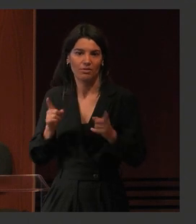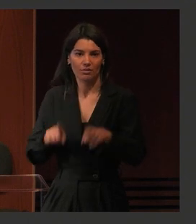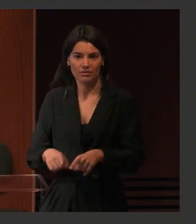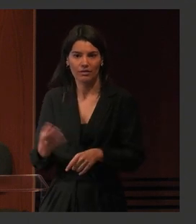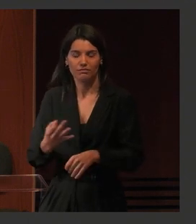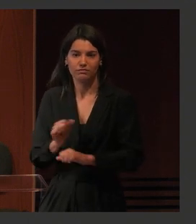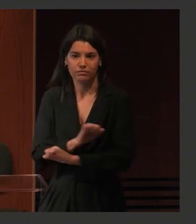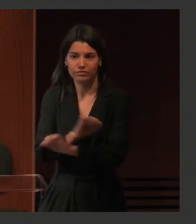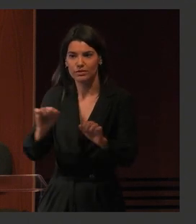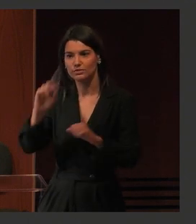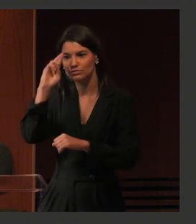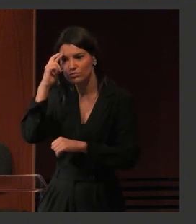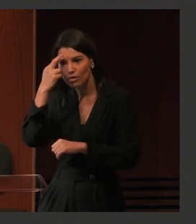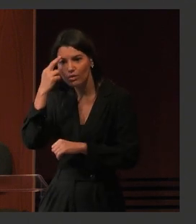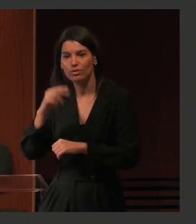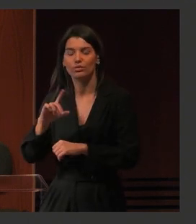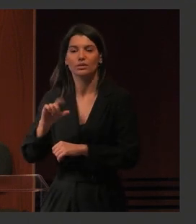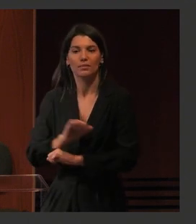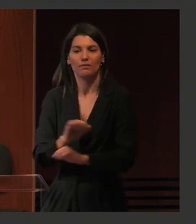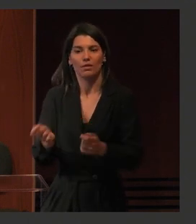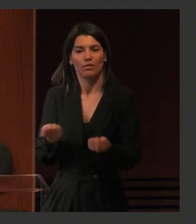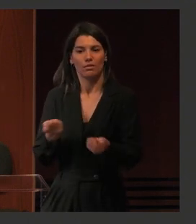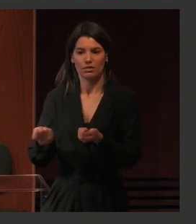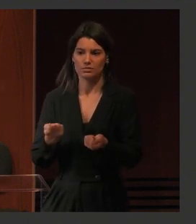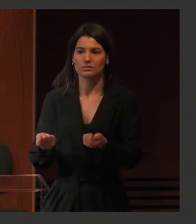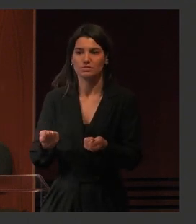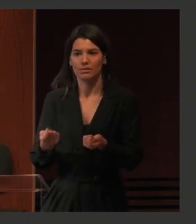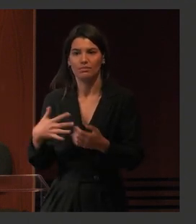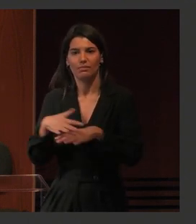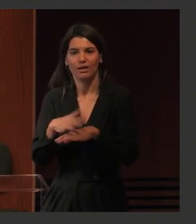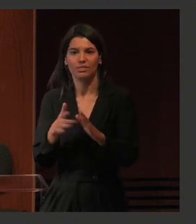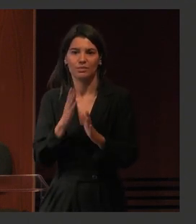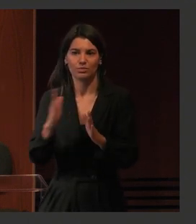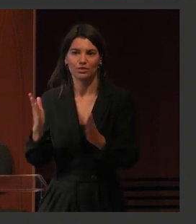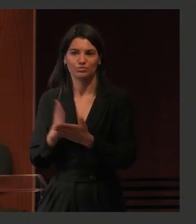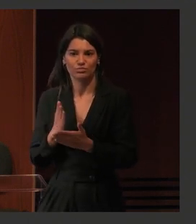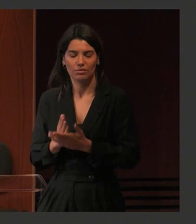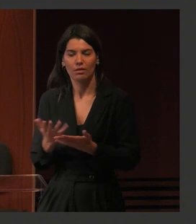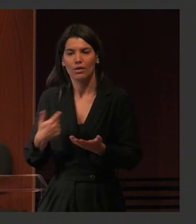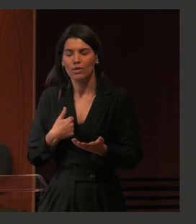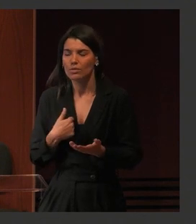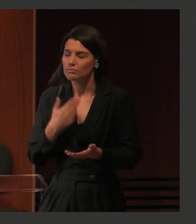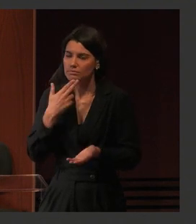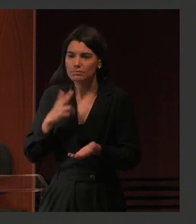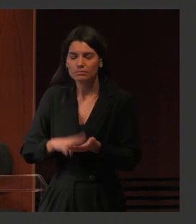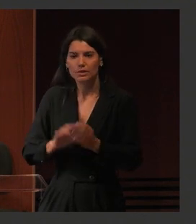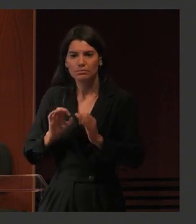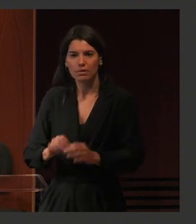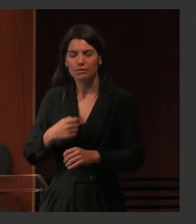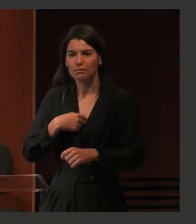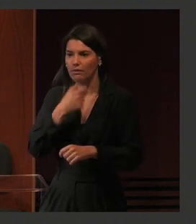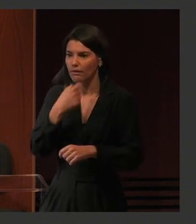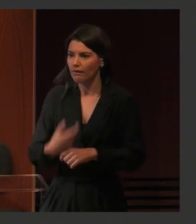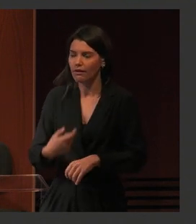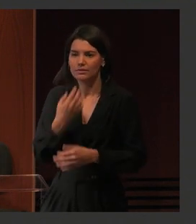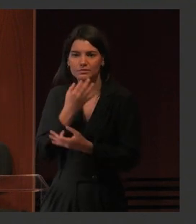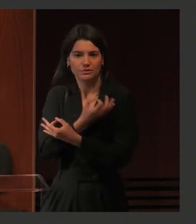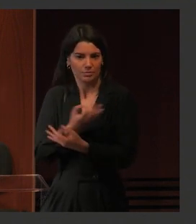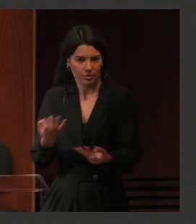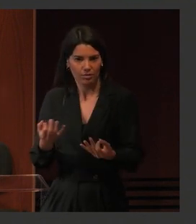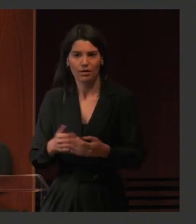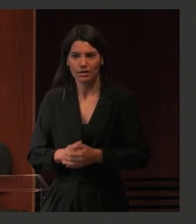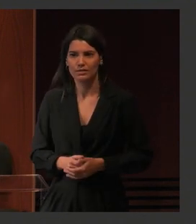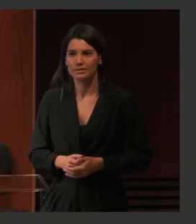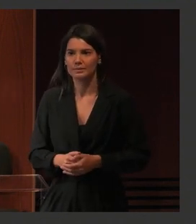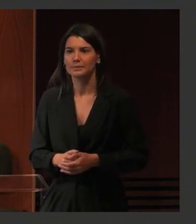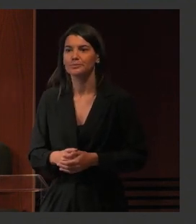your organization of the school library network. Really, I'm very impressed. So now to my talk. How